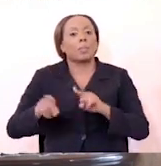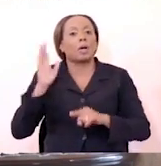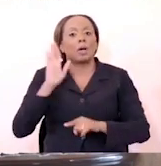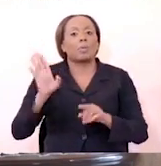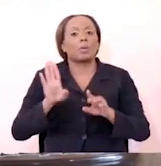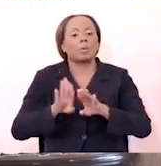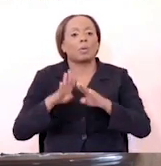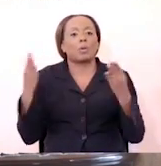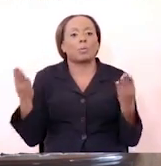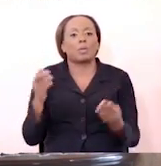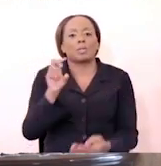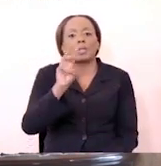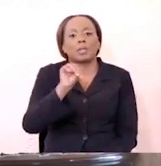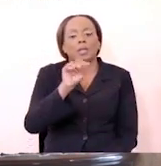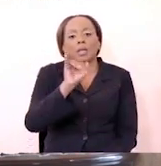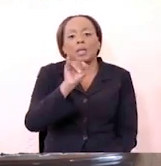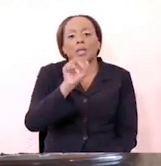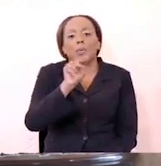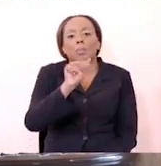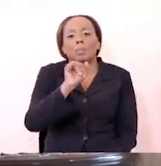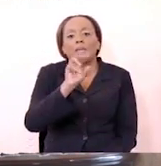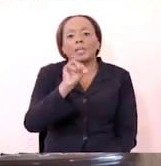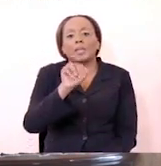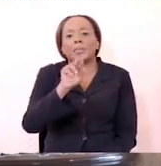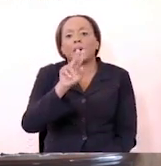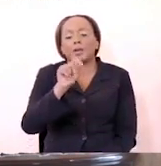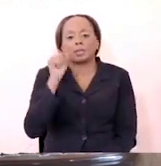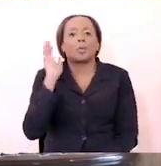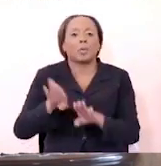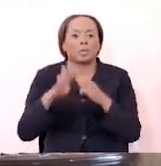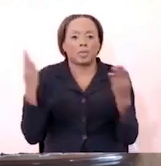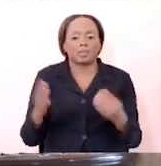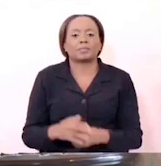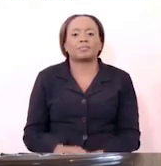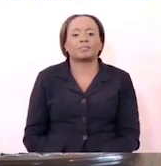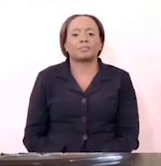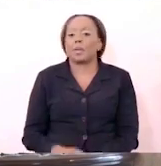of supermarkets on Saturday or mini marts on Saturday or Sunday